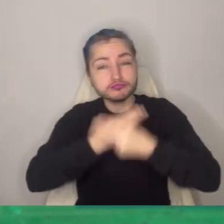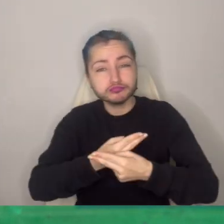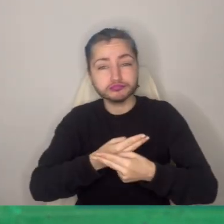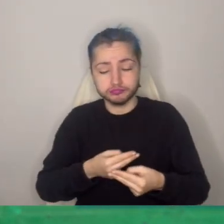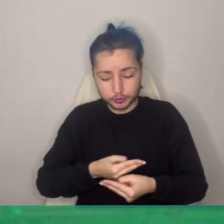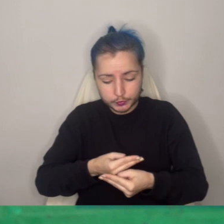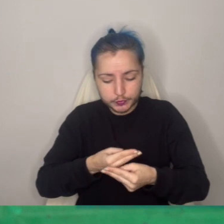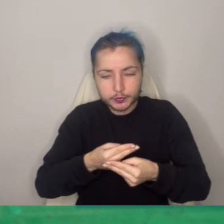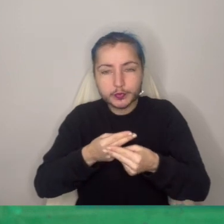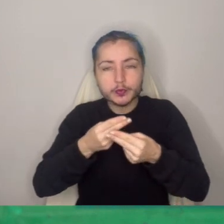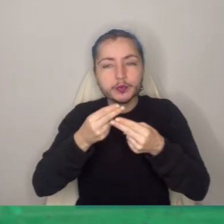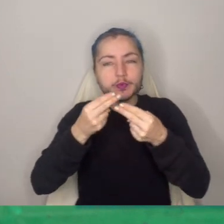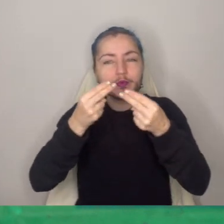top.